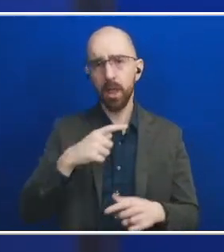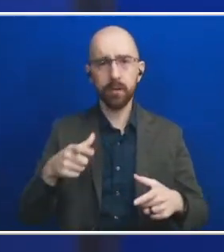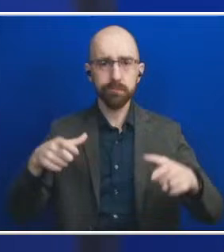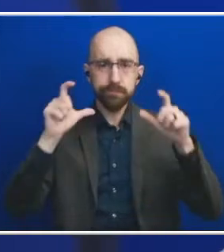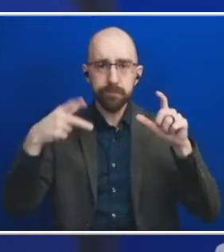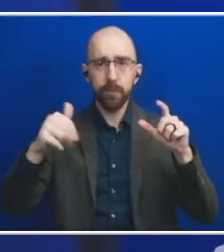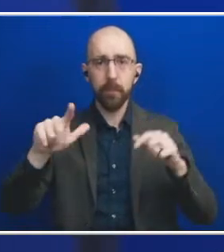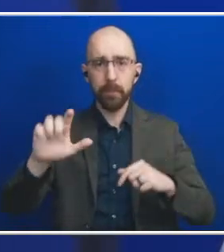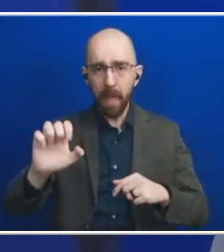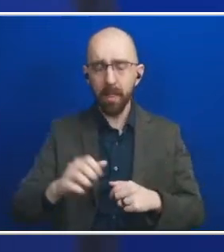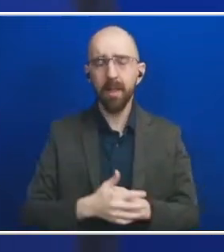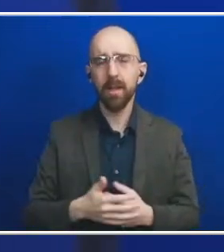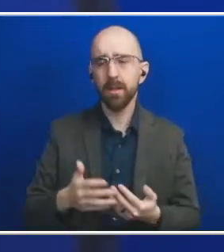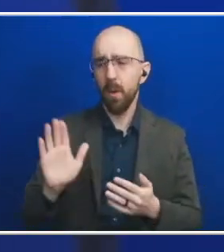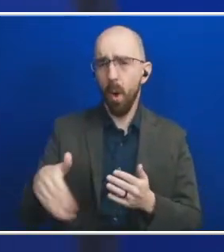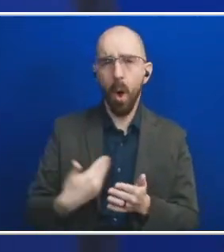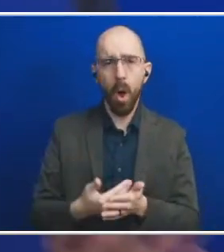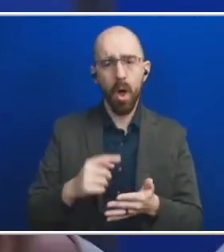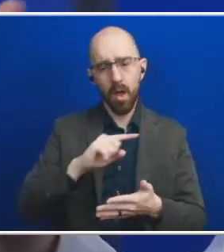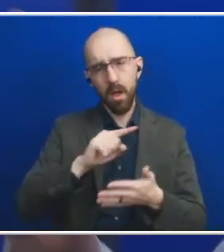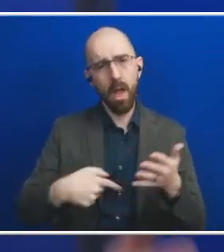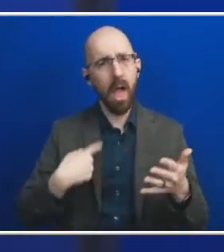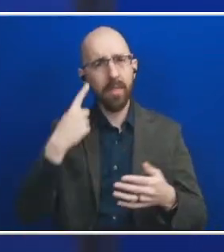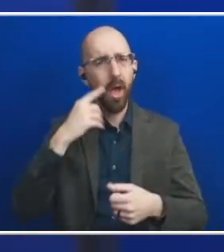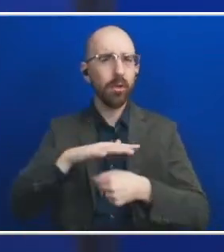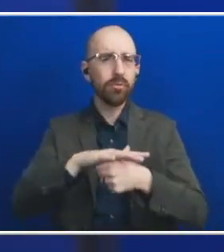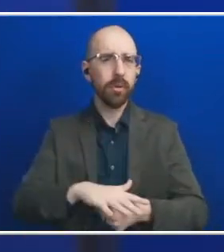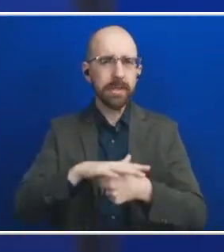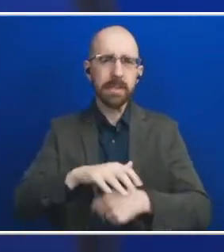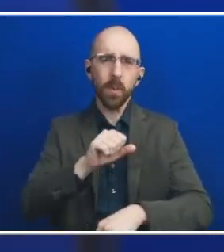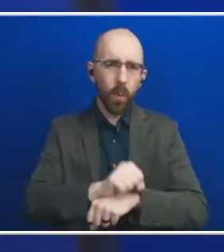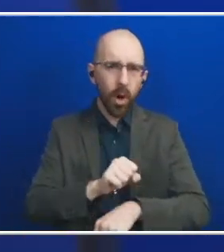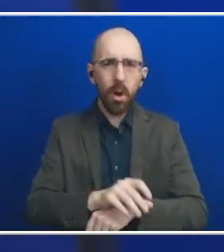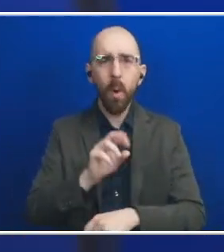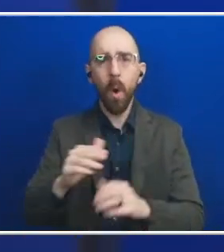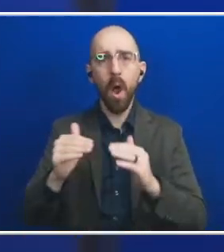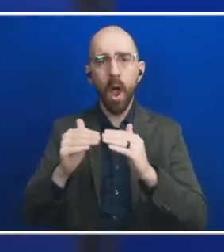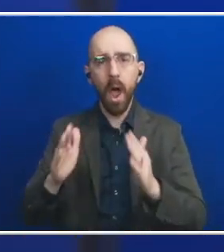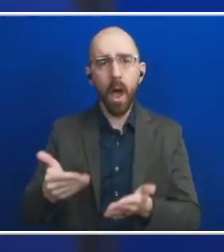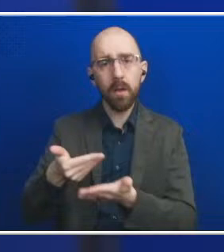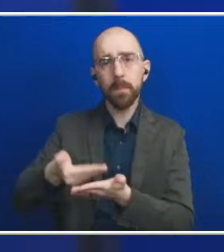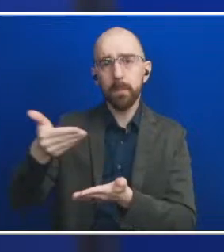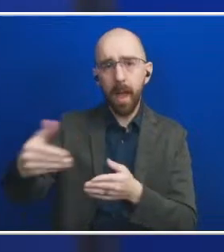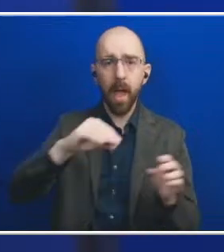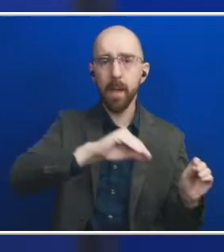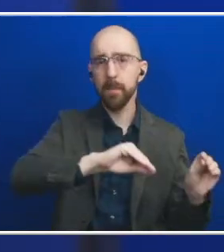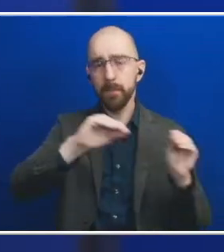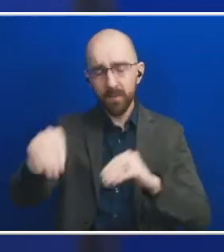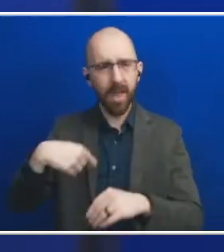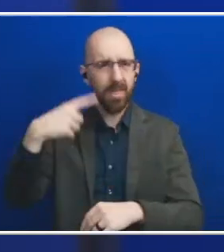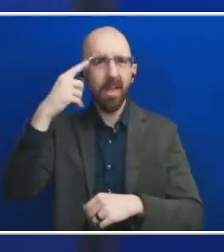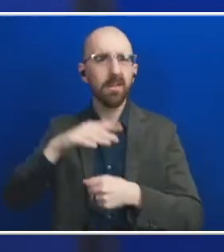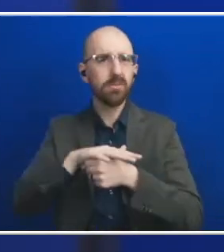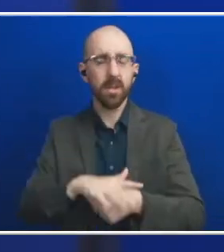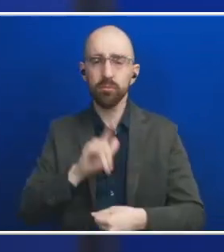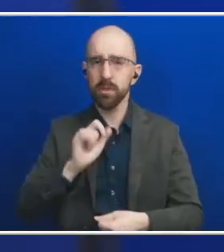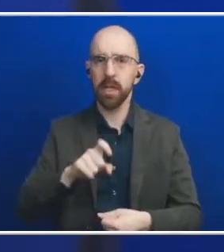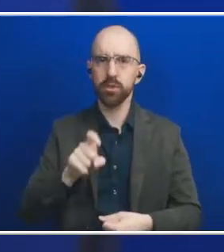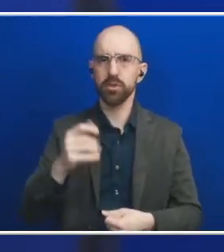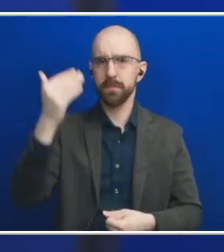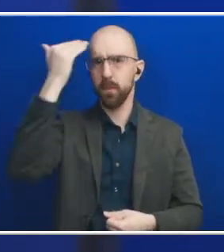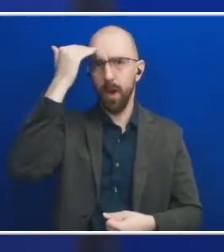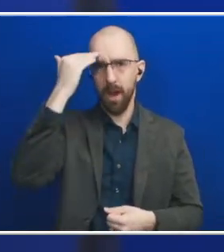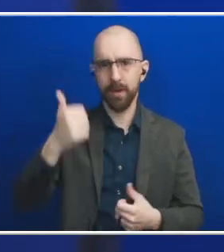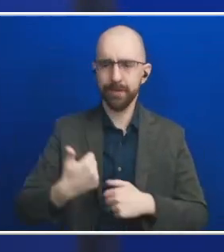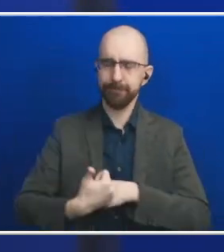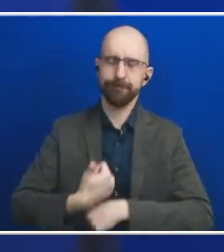I passed it off as stress from work or from buying a house and moving. And really, I should have been more aware of it, and that's on me.